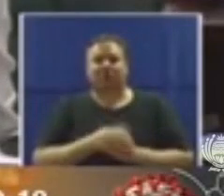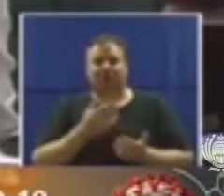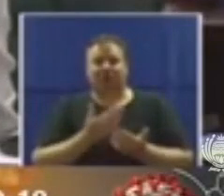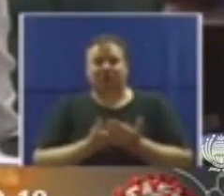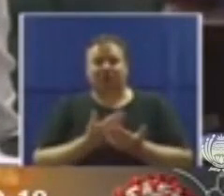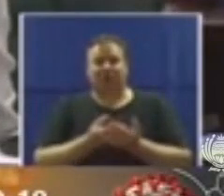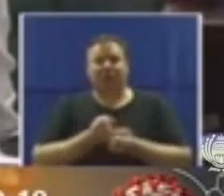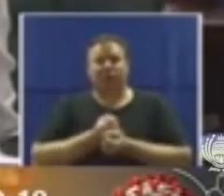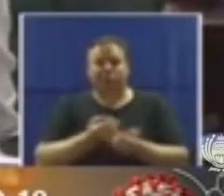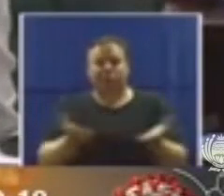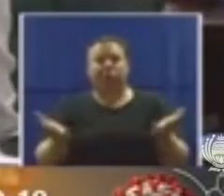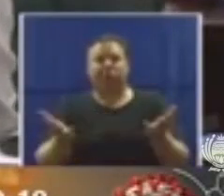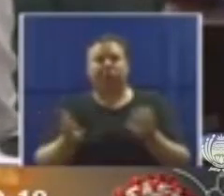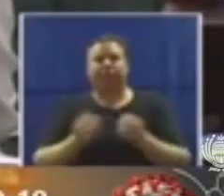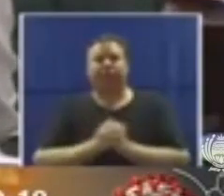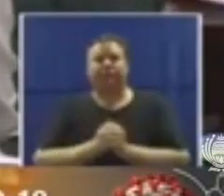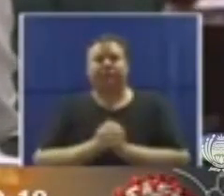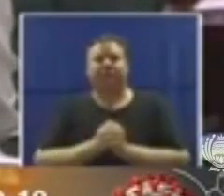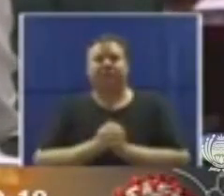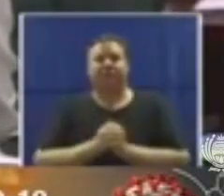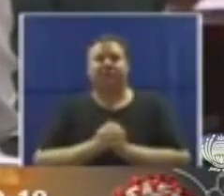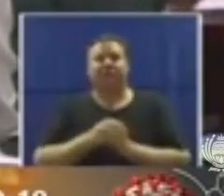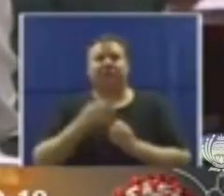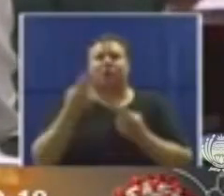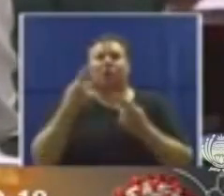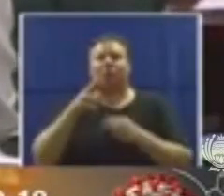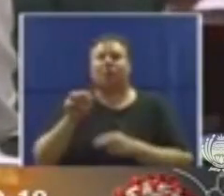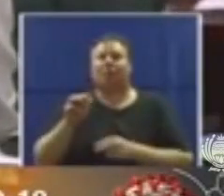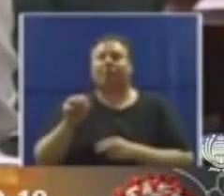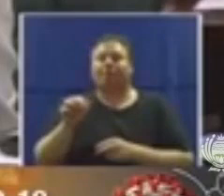it can be distributed to Honourable Macpherson.